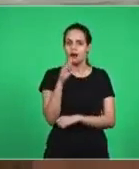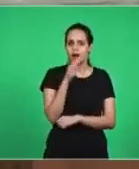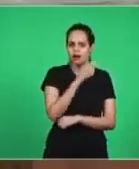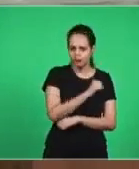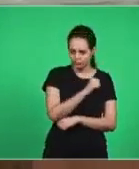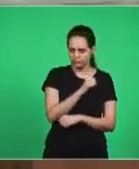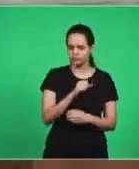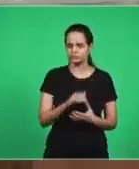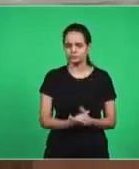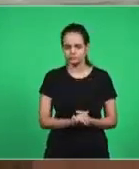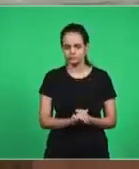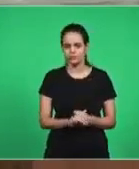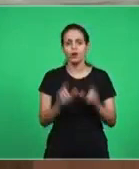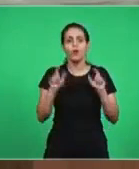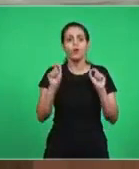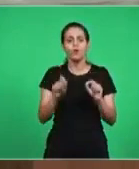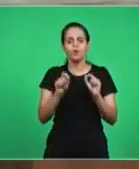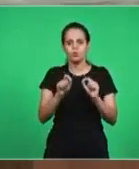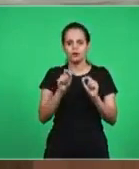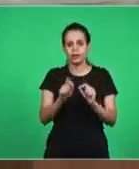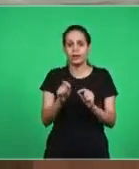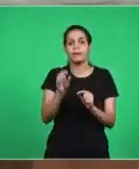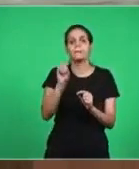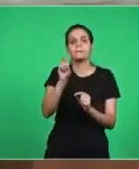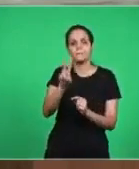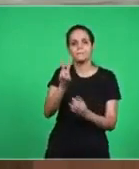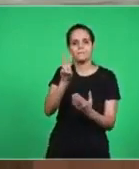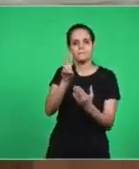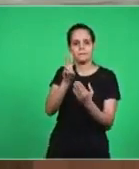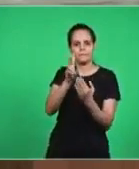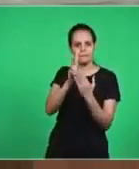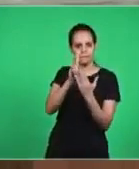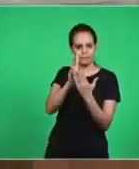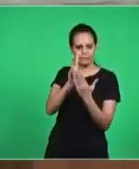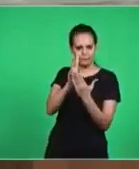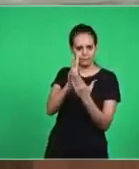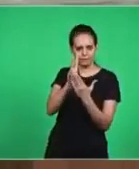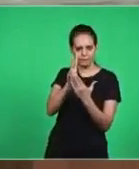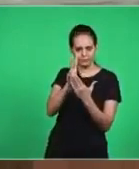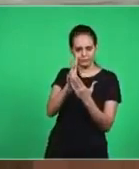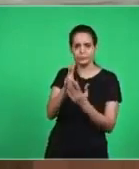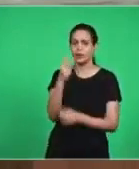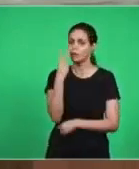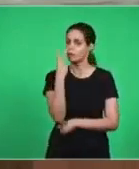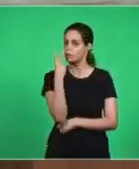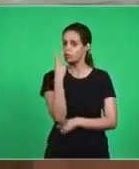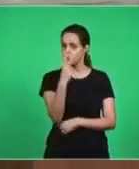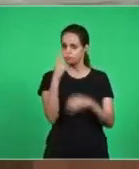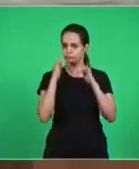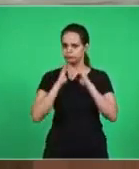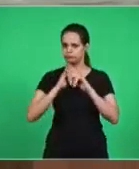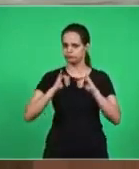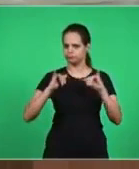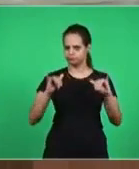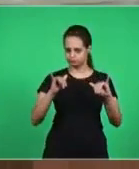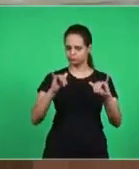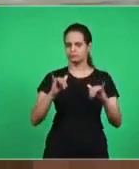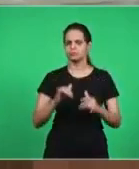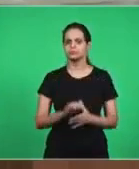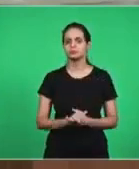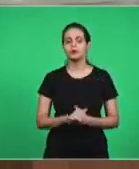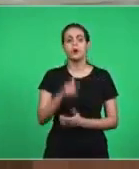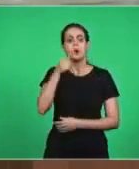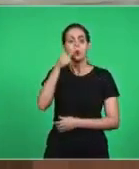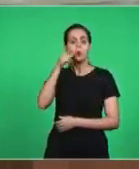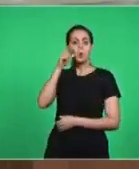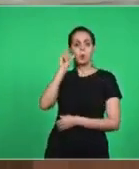by brethren that descended from Indians in the region in Itamaraju in Bahia. Yes, the